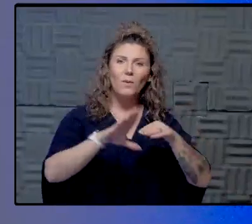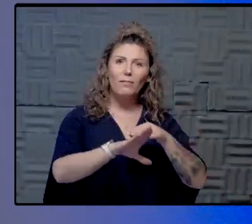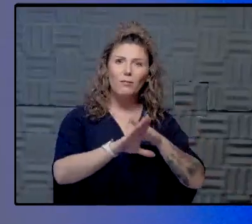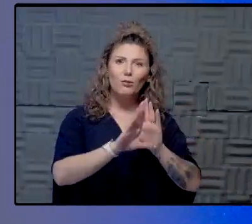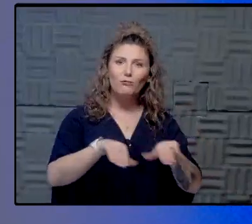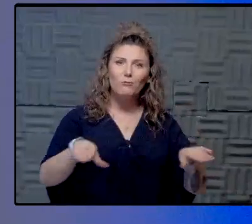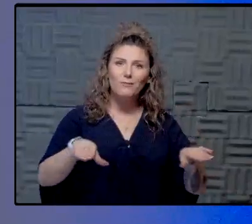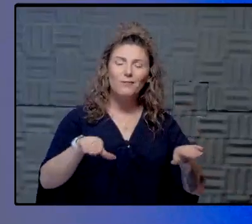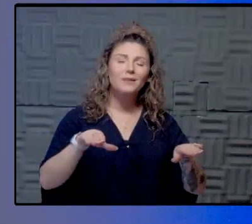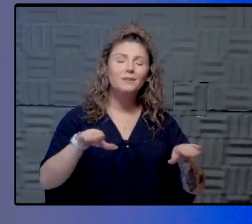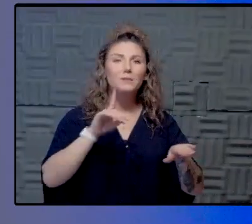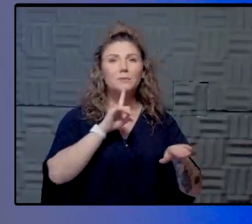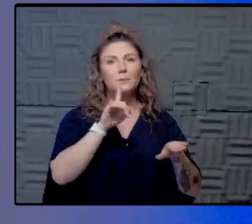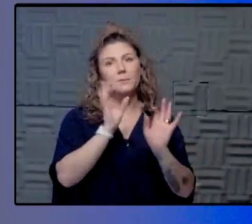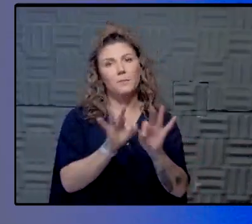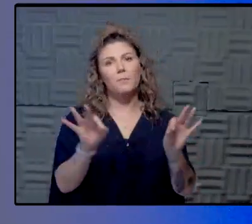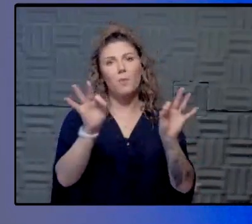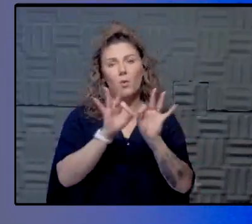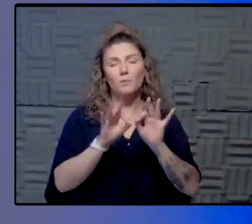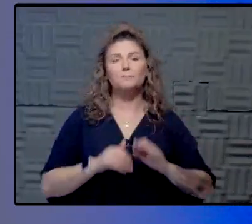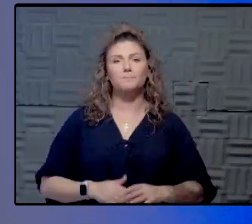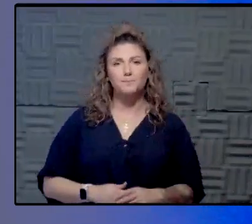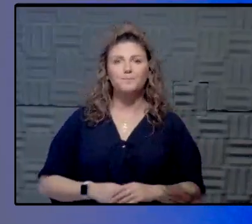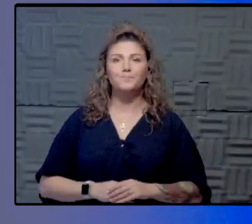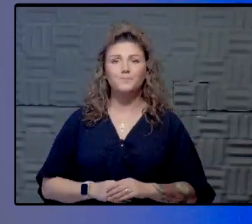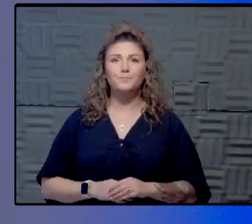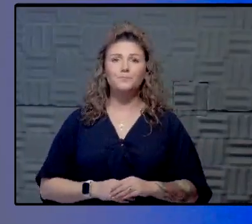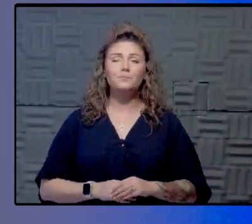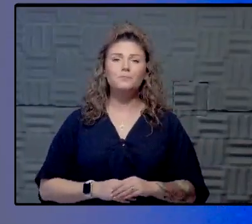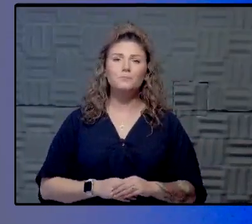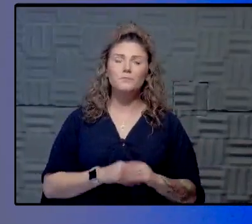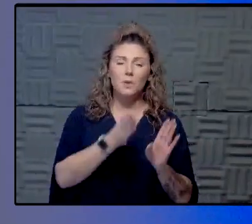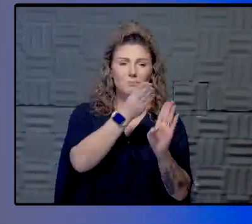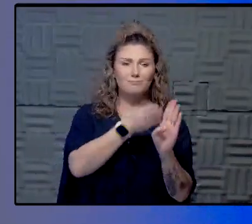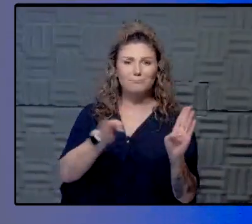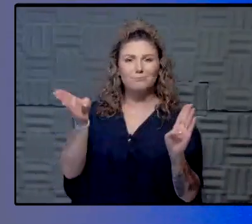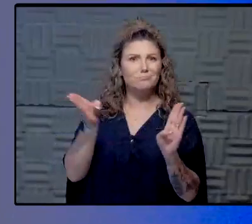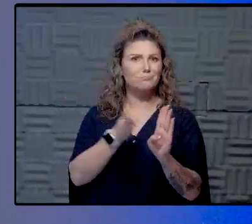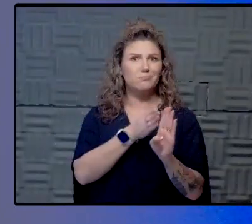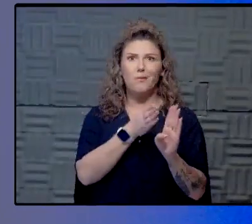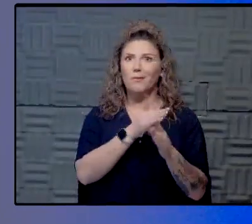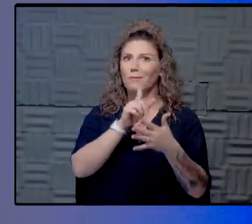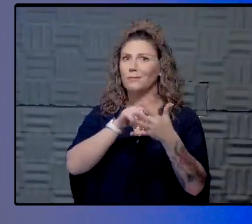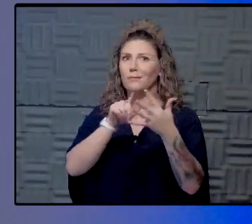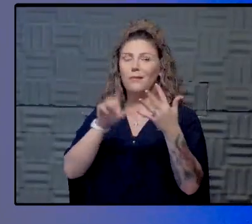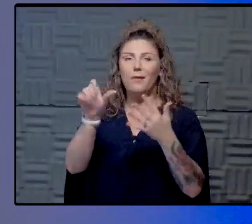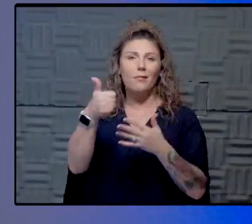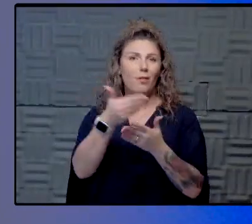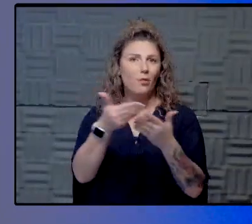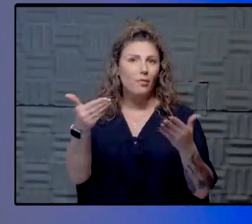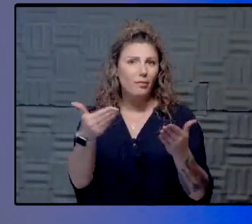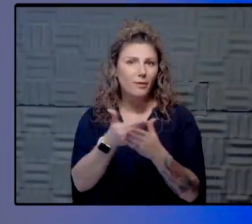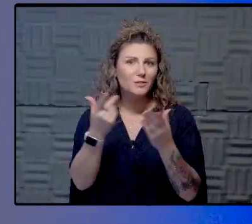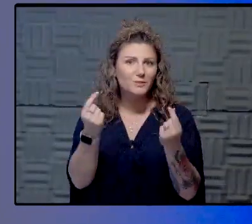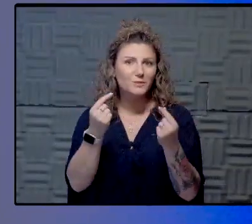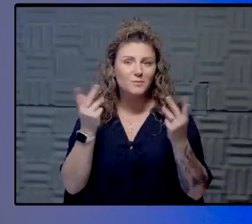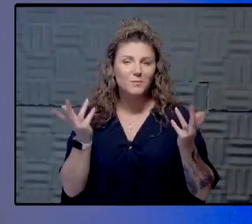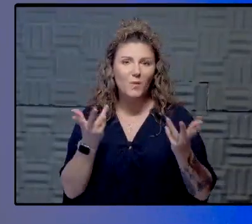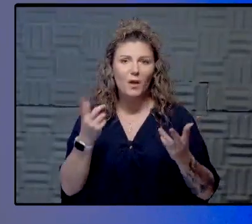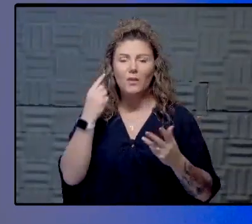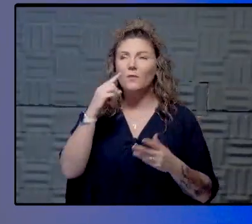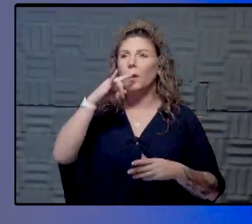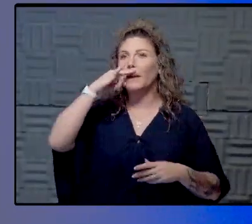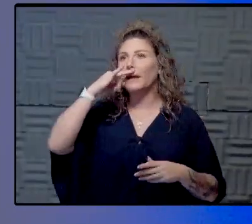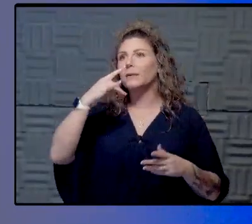be important. So a range of things, other things that can be done for kids